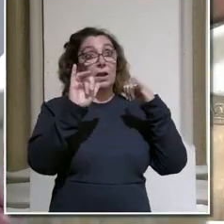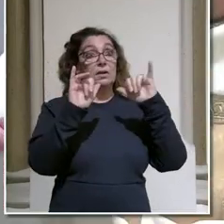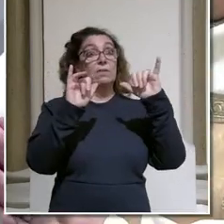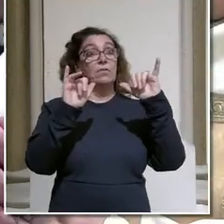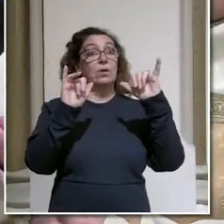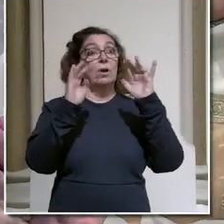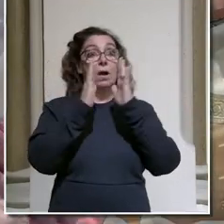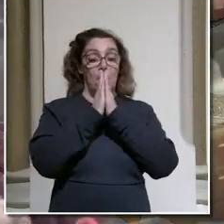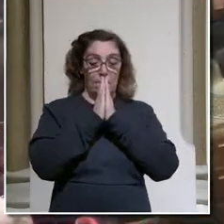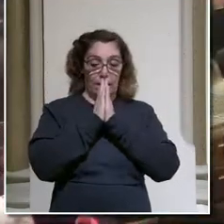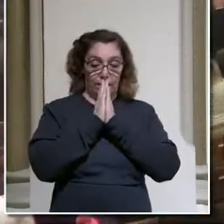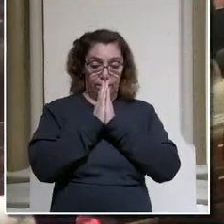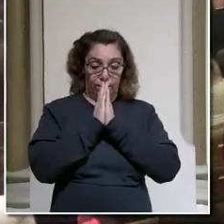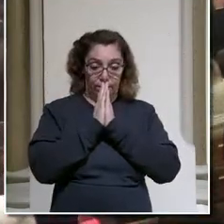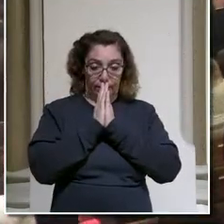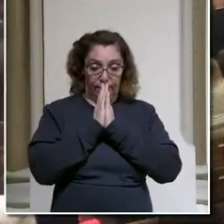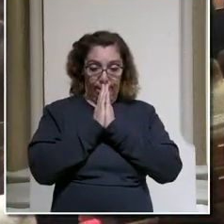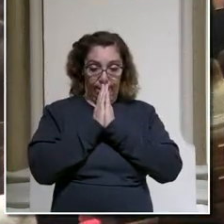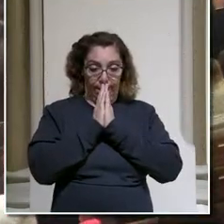ever. Amen.